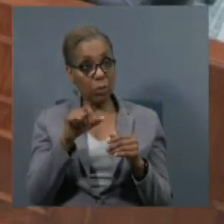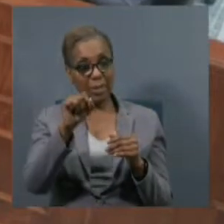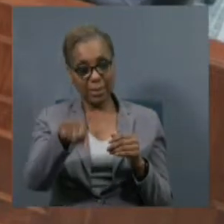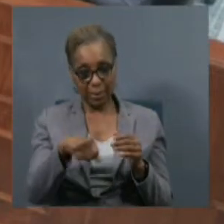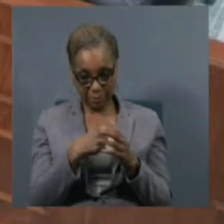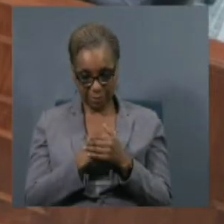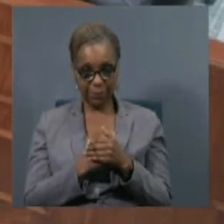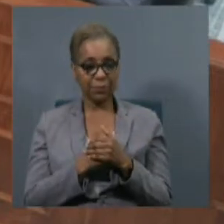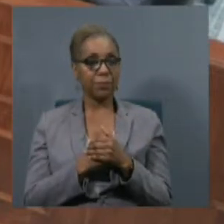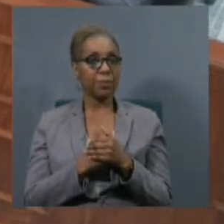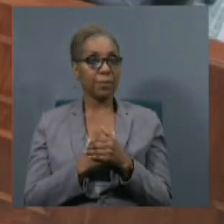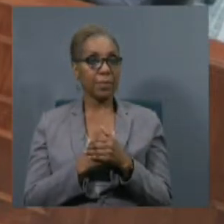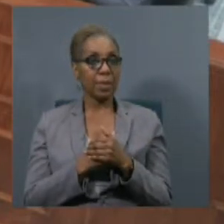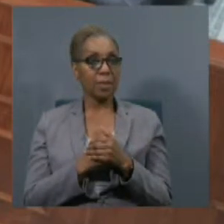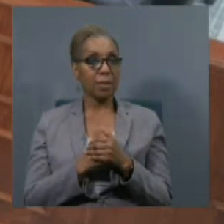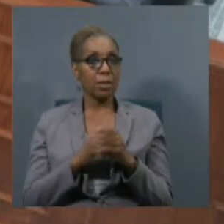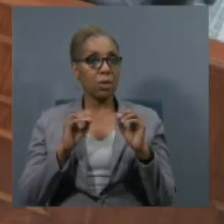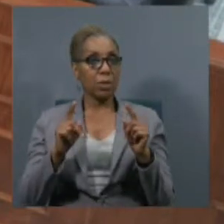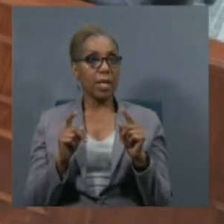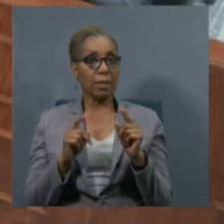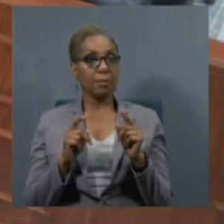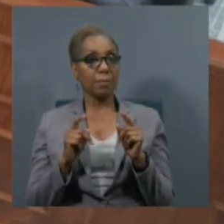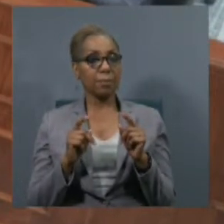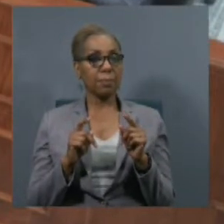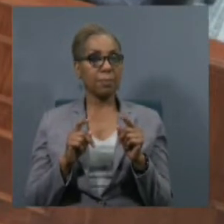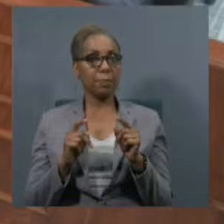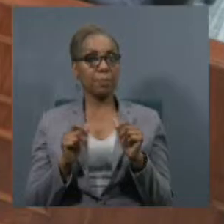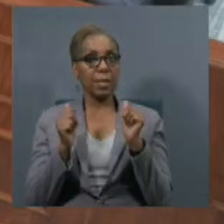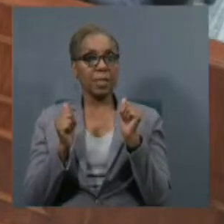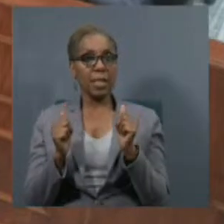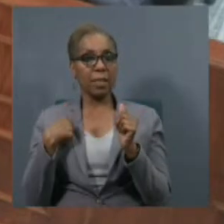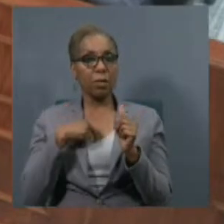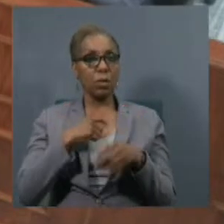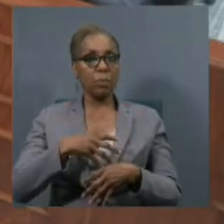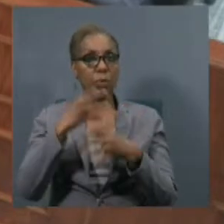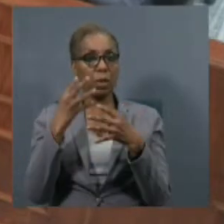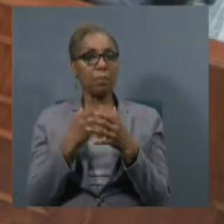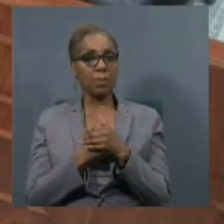Yes, 21. Can we pull up the pictures for 21?